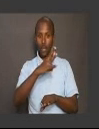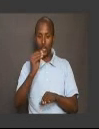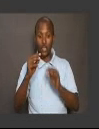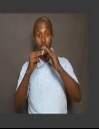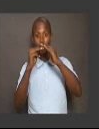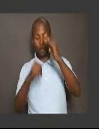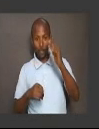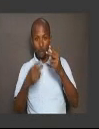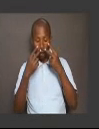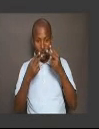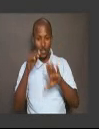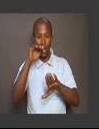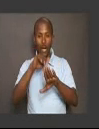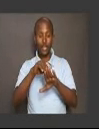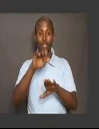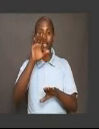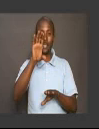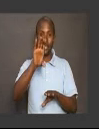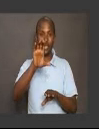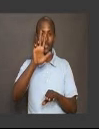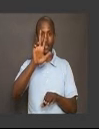minimum occurs at C3.